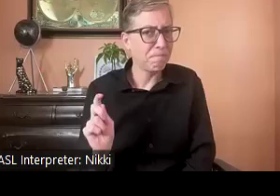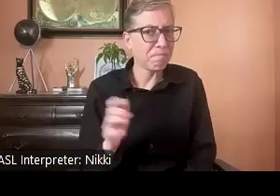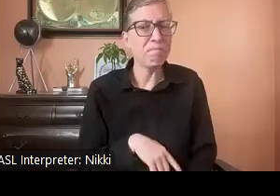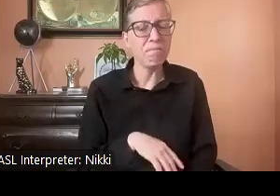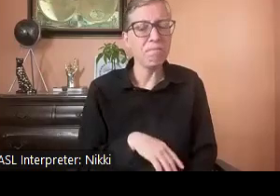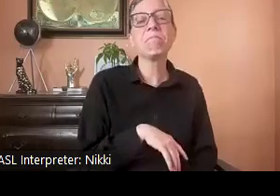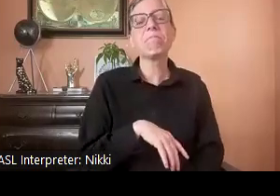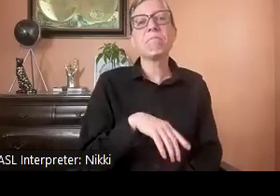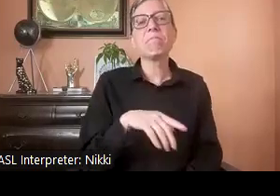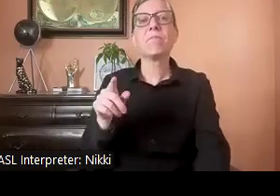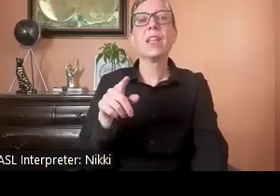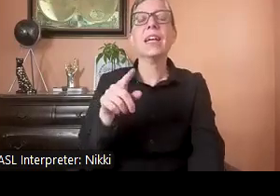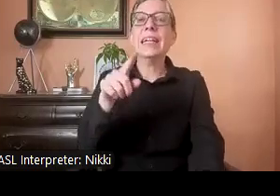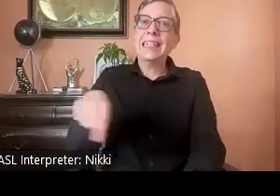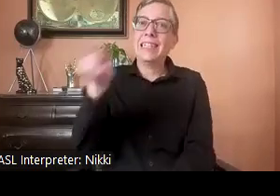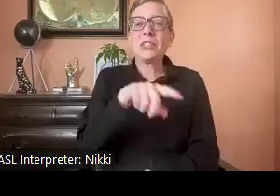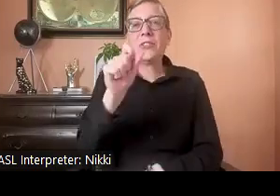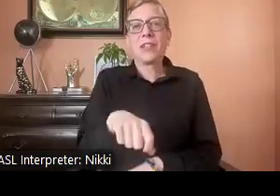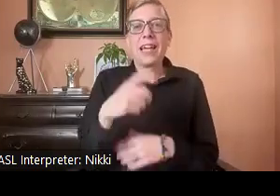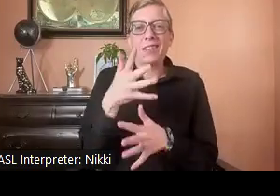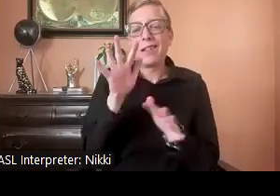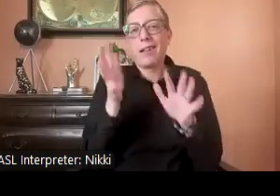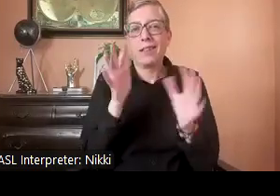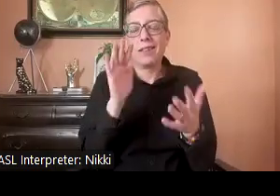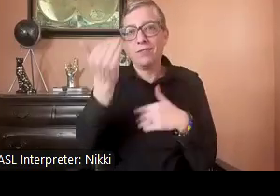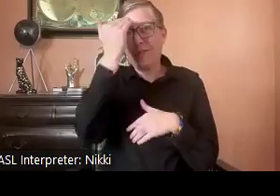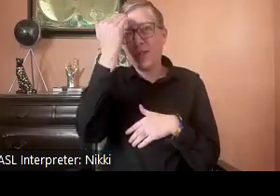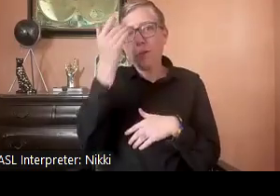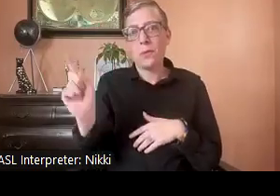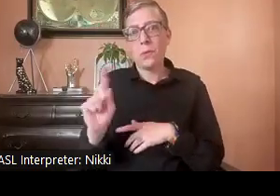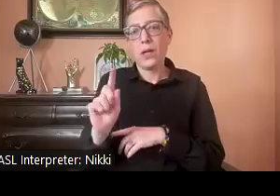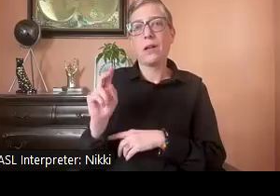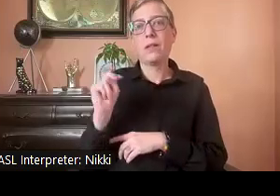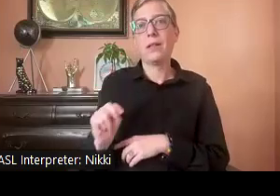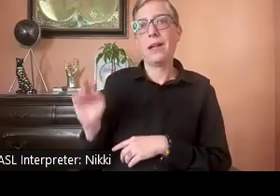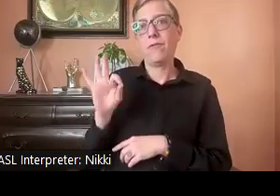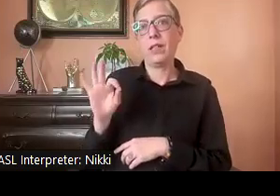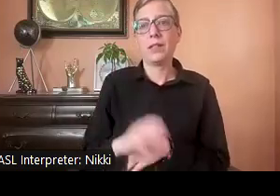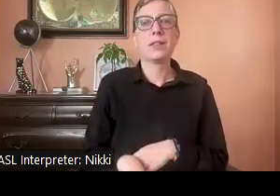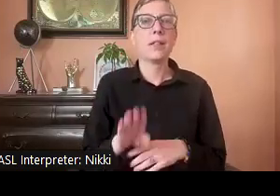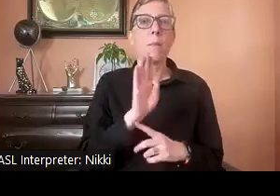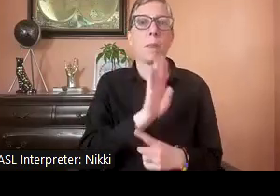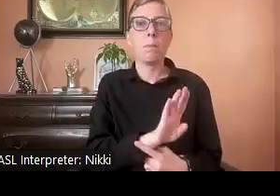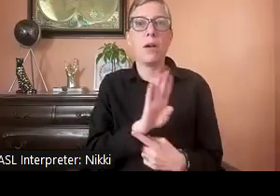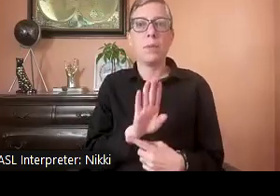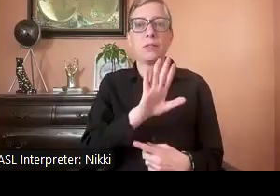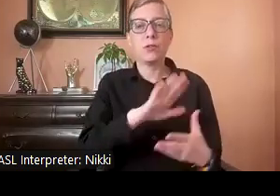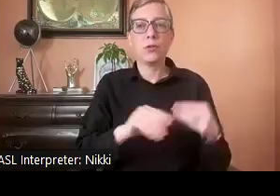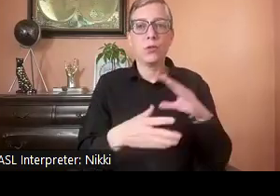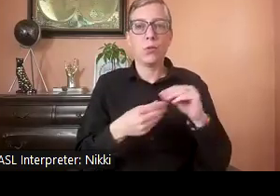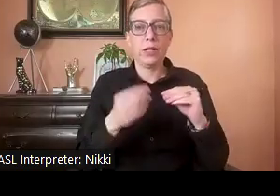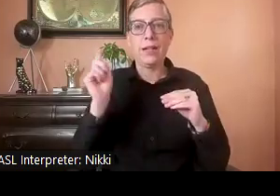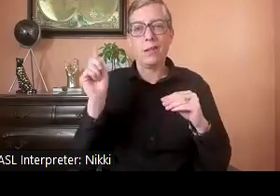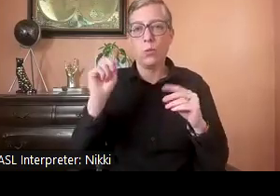track where Netflix's and Blockbuster's story kind of falls along the continuum of the cycle,